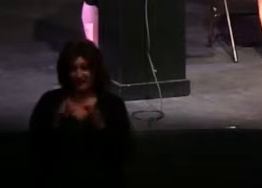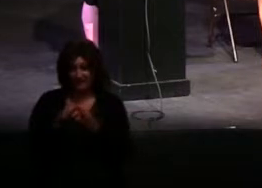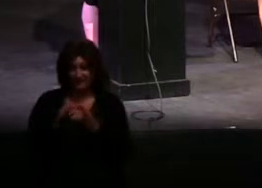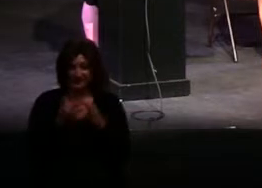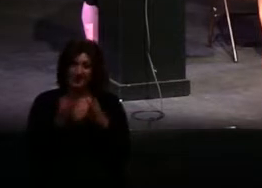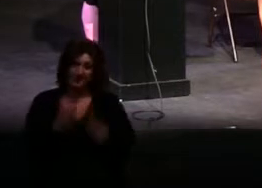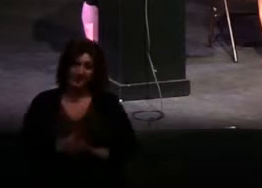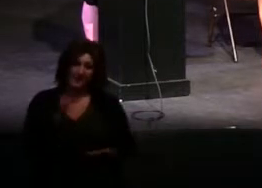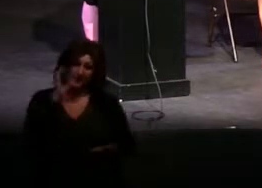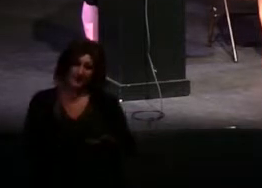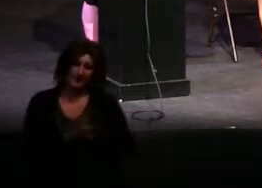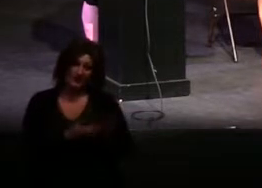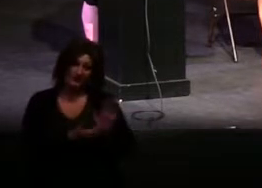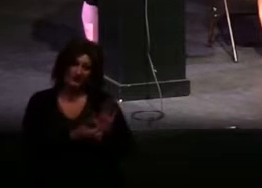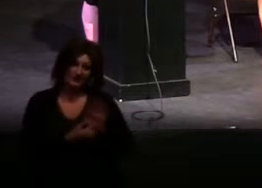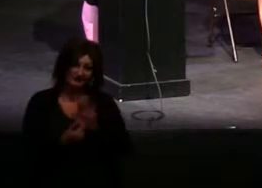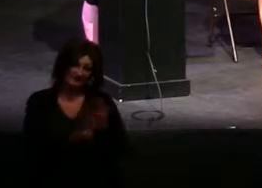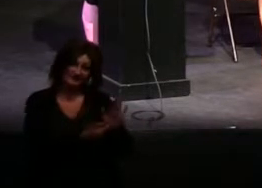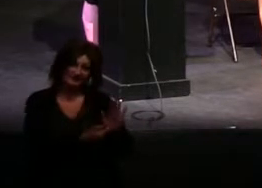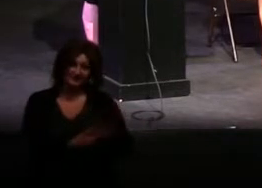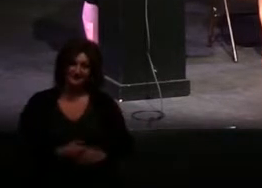American Portrait of Hope."